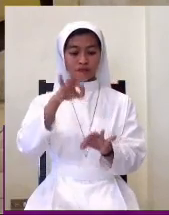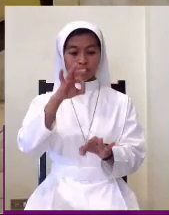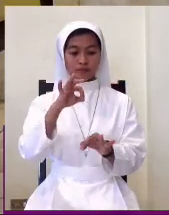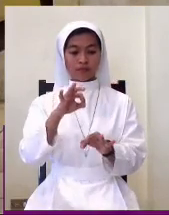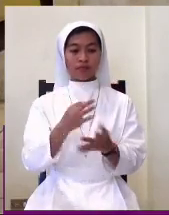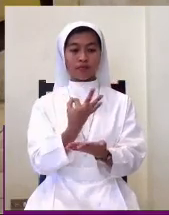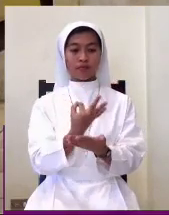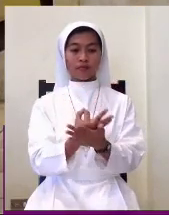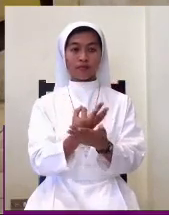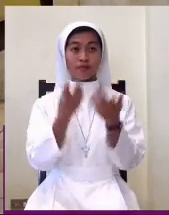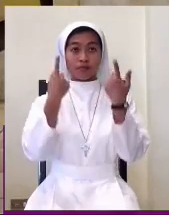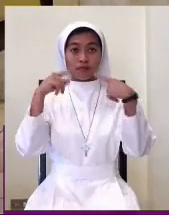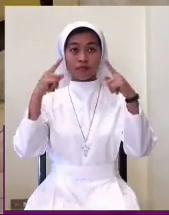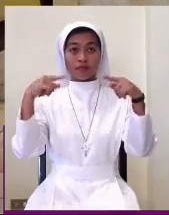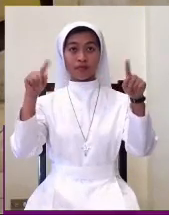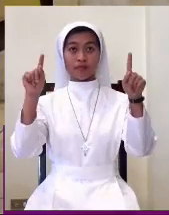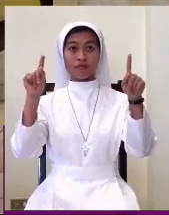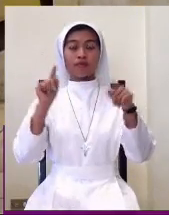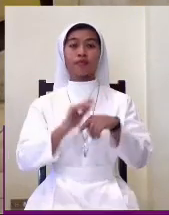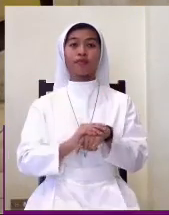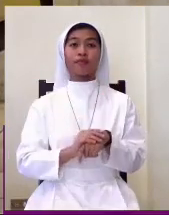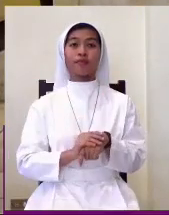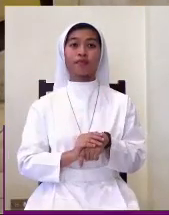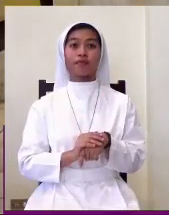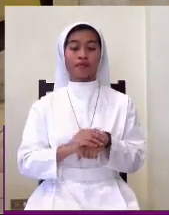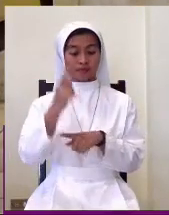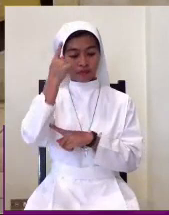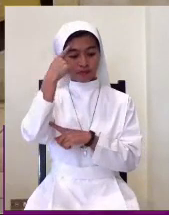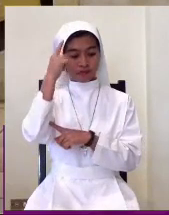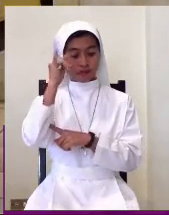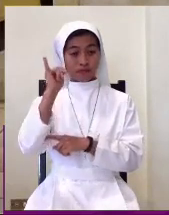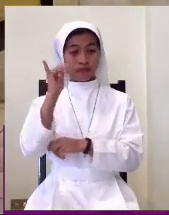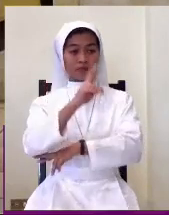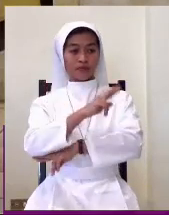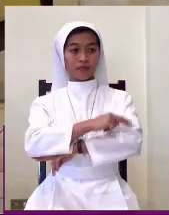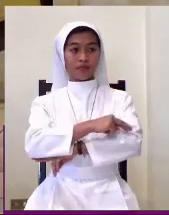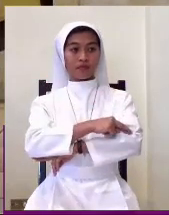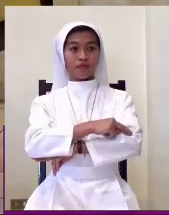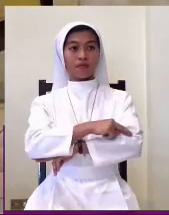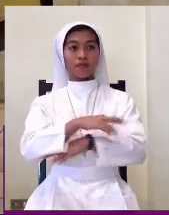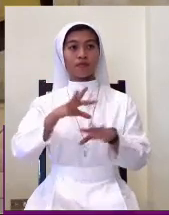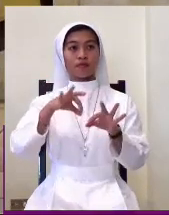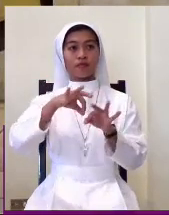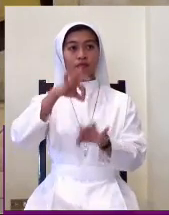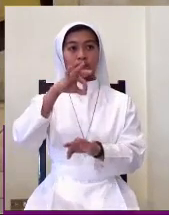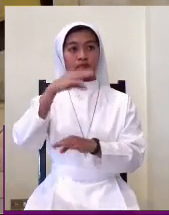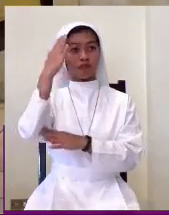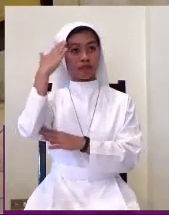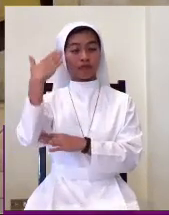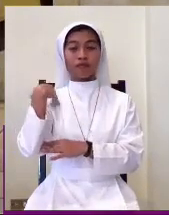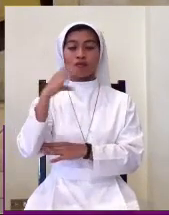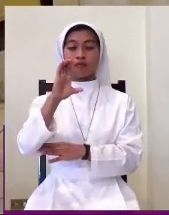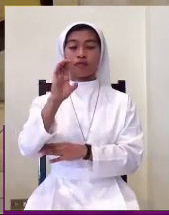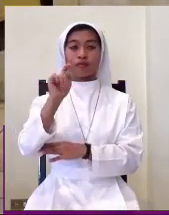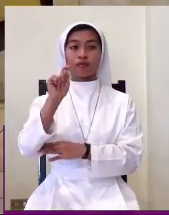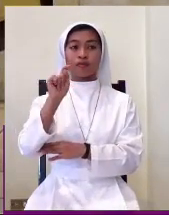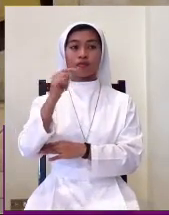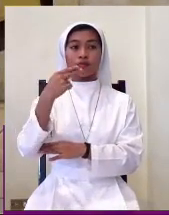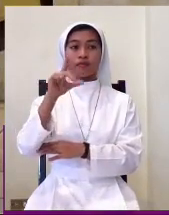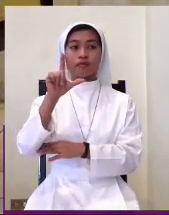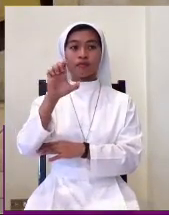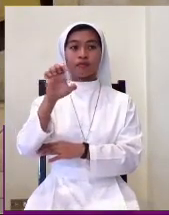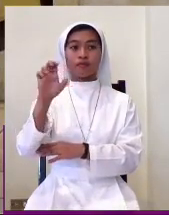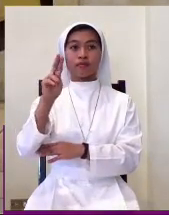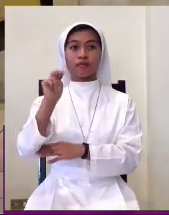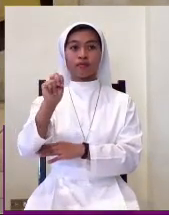of GUI and DAC team, for the eternal repose of the soul of Sister Kathleen Appler, DC, offered